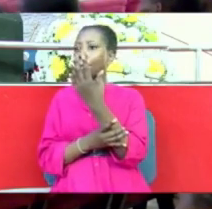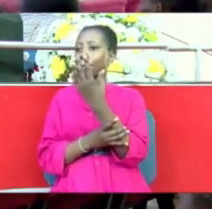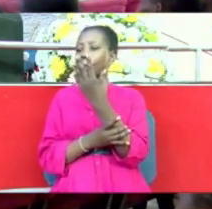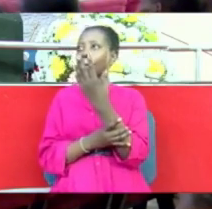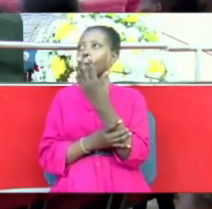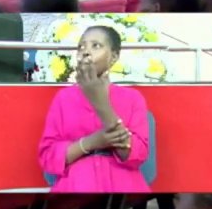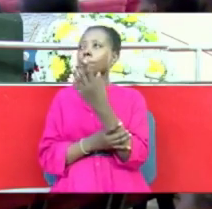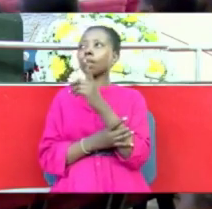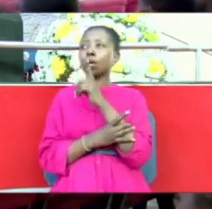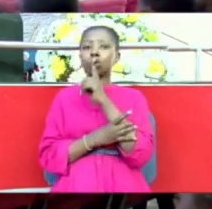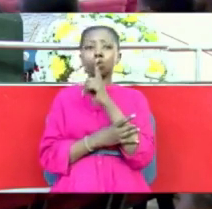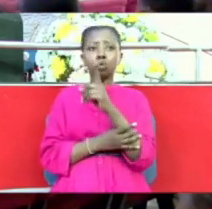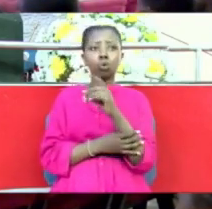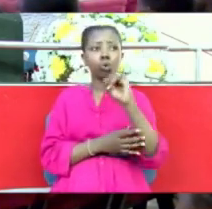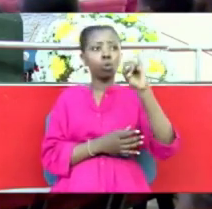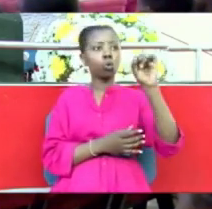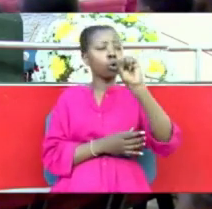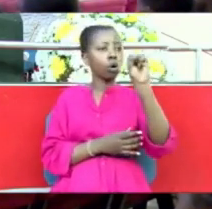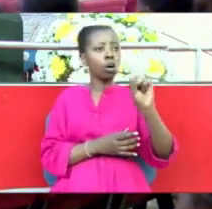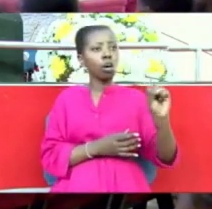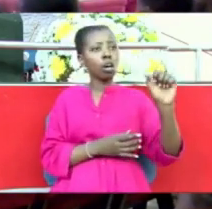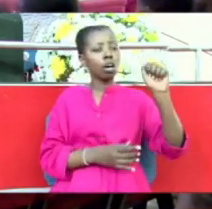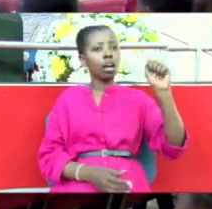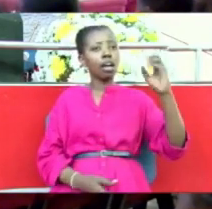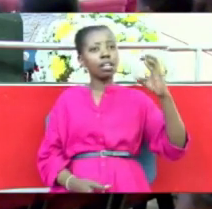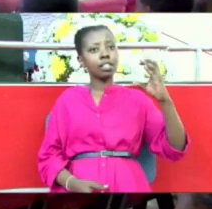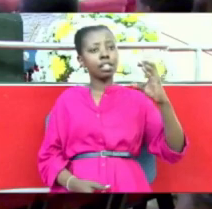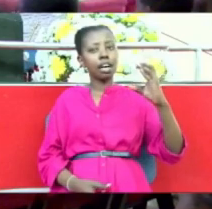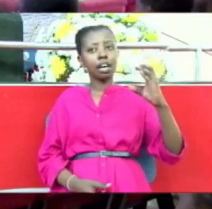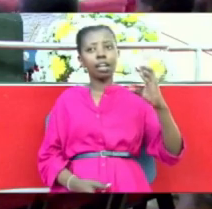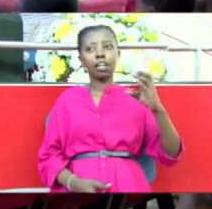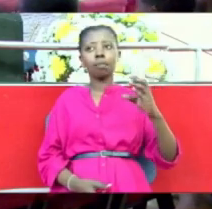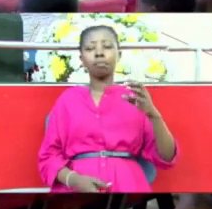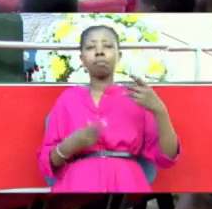So Isaac wakakuja kumnyang'anya shamba akawaachia.